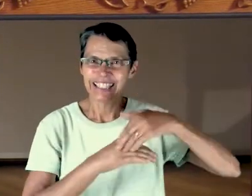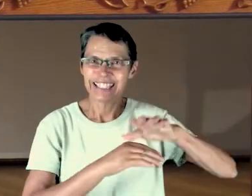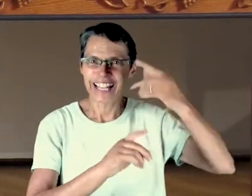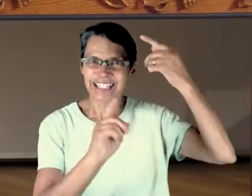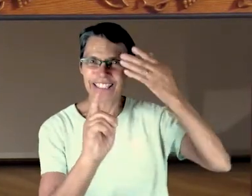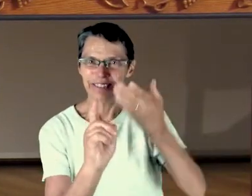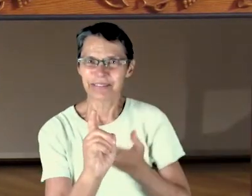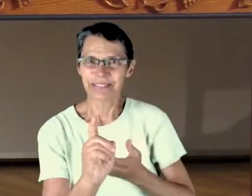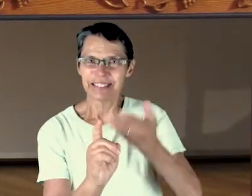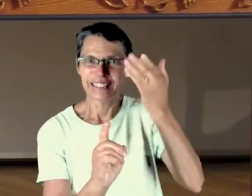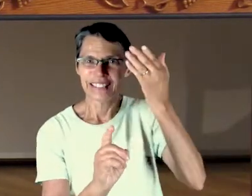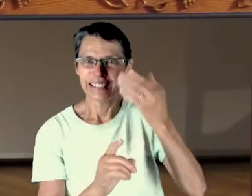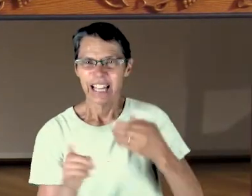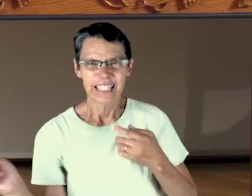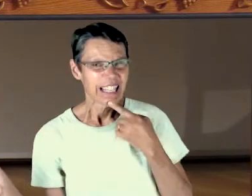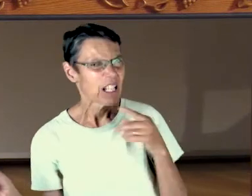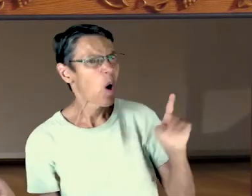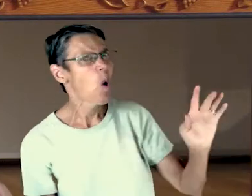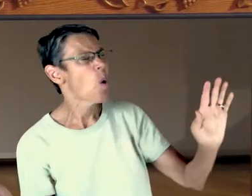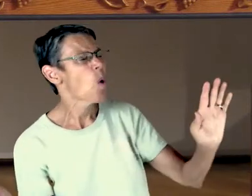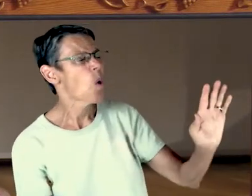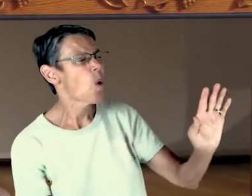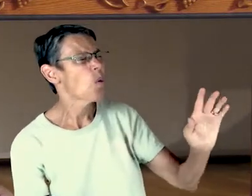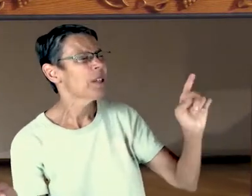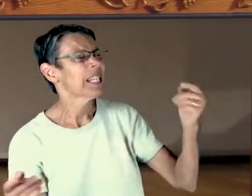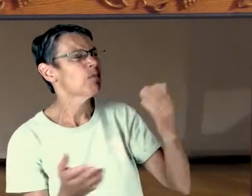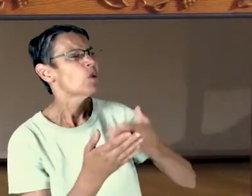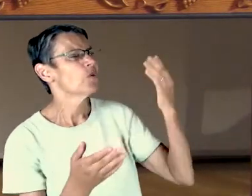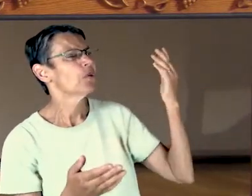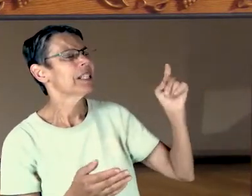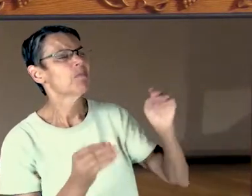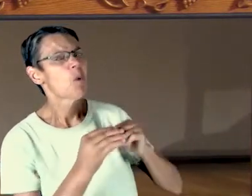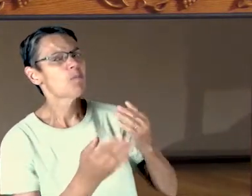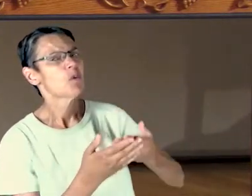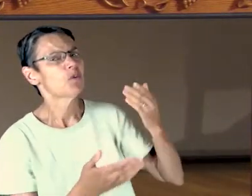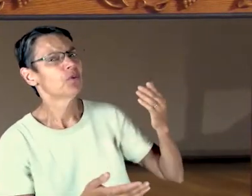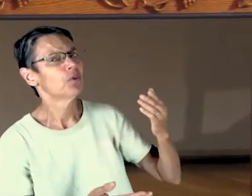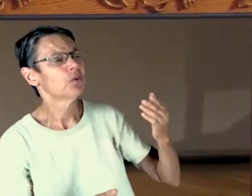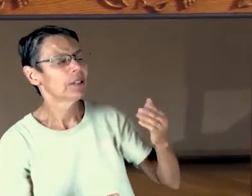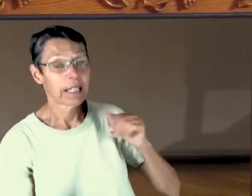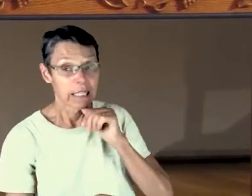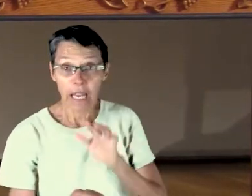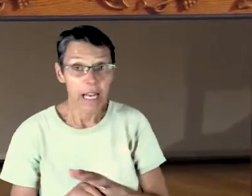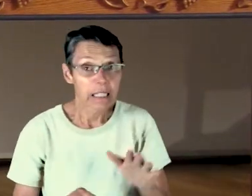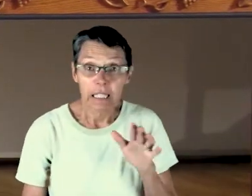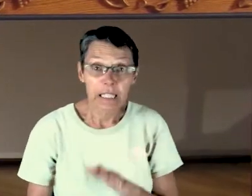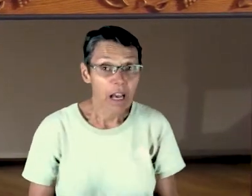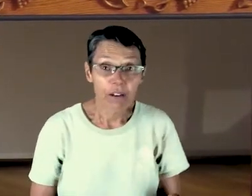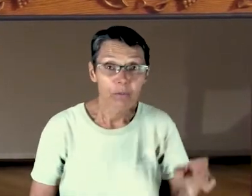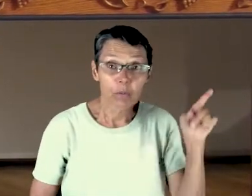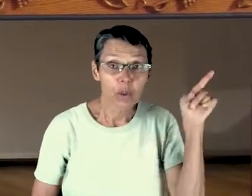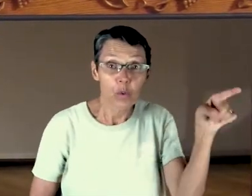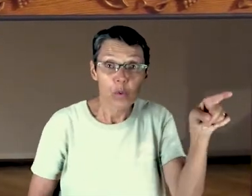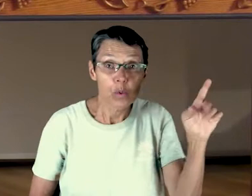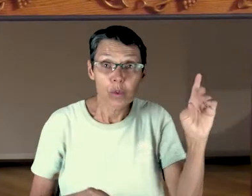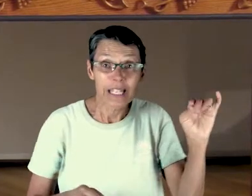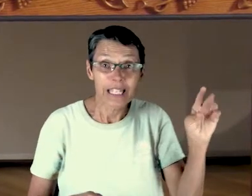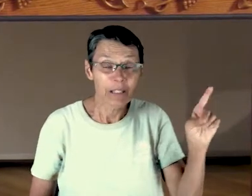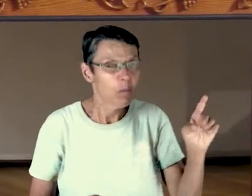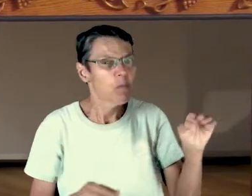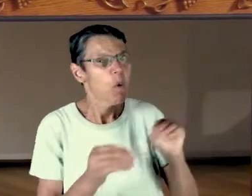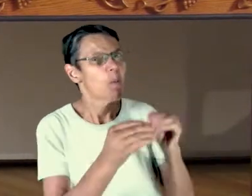And they say, oh, but wait, we want a sign. We want more. It's not enough. Isn't that so